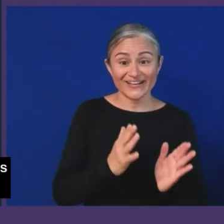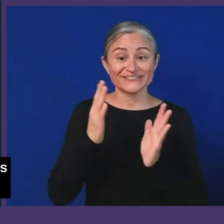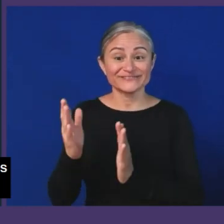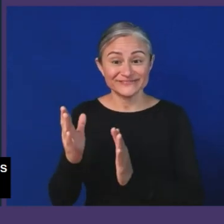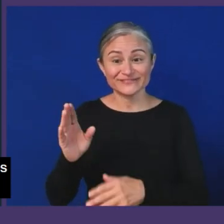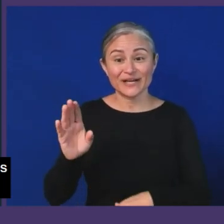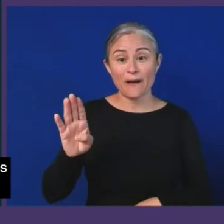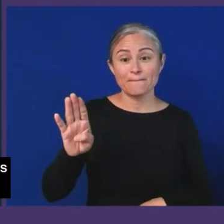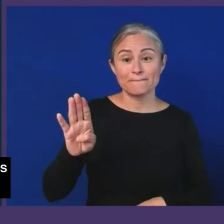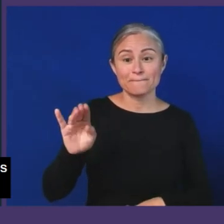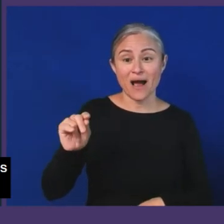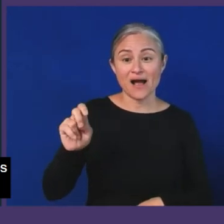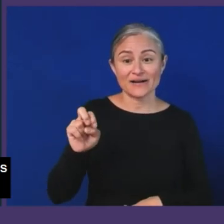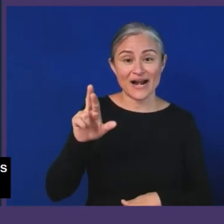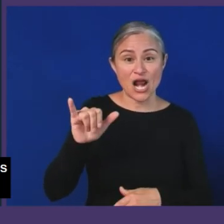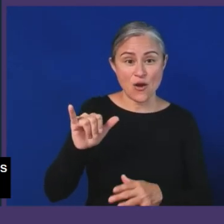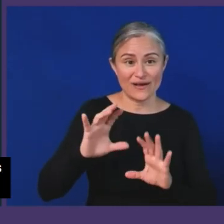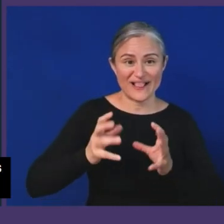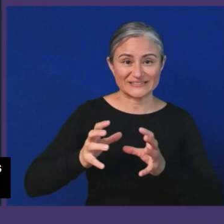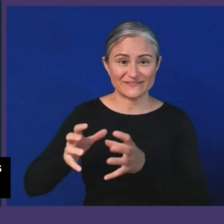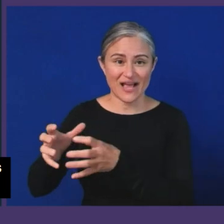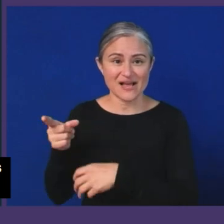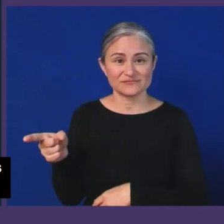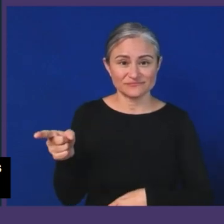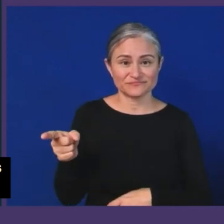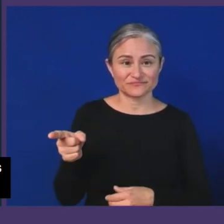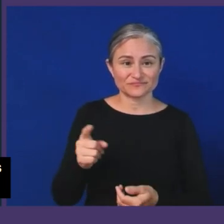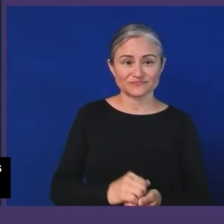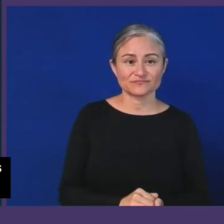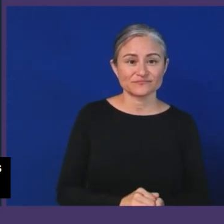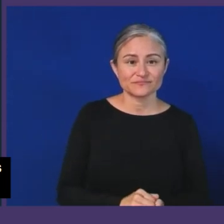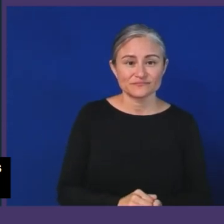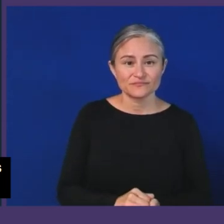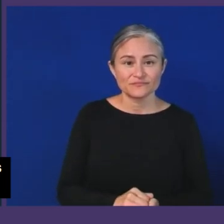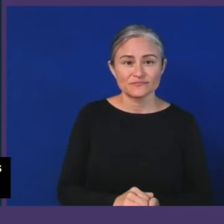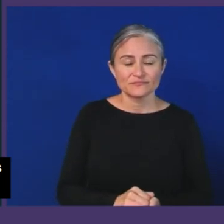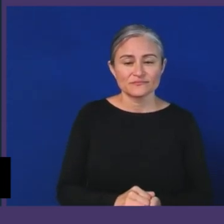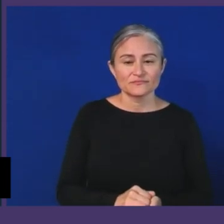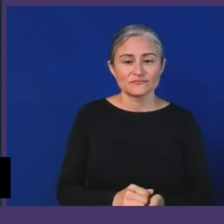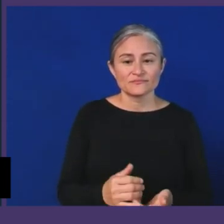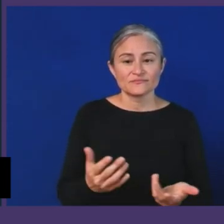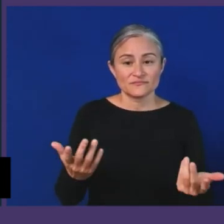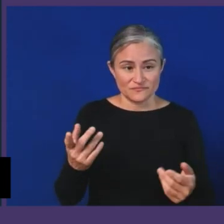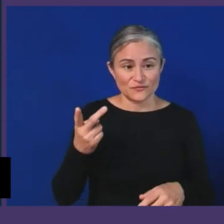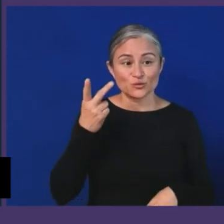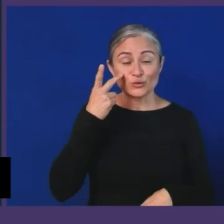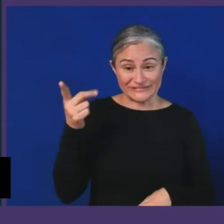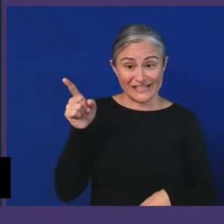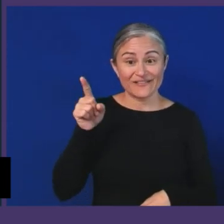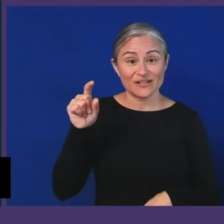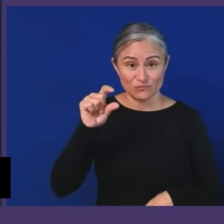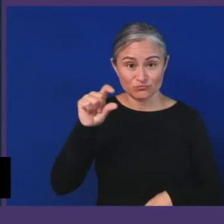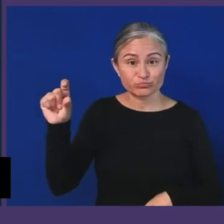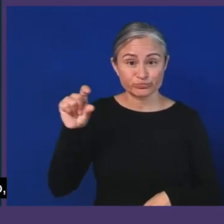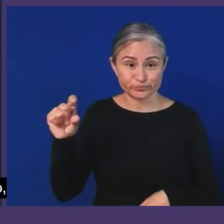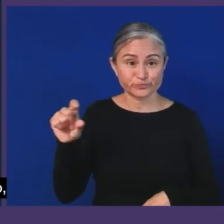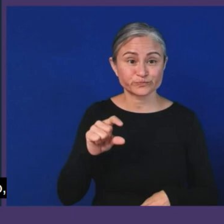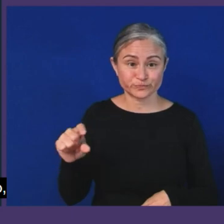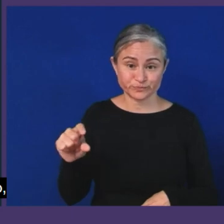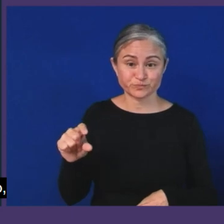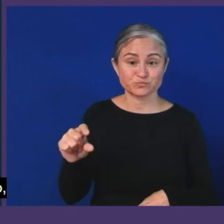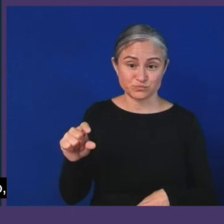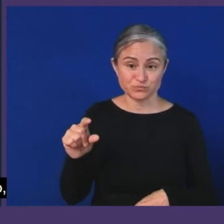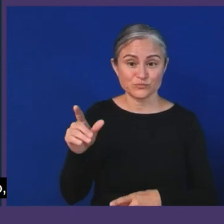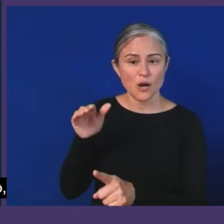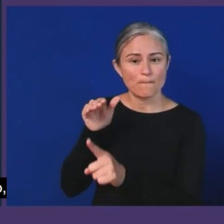completions. So what we do now is we lay out our prompt in rows, and the prompt is identical across all 3 rows here. So it's all the same prompt,